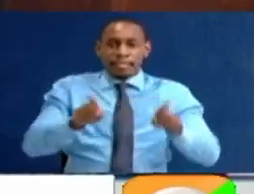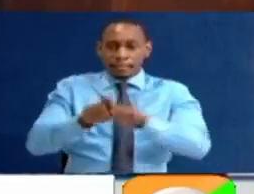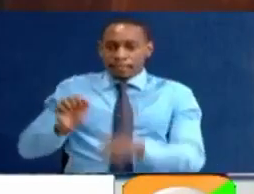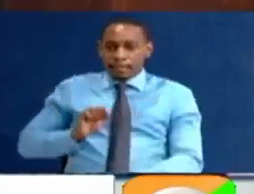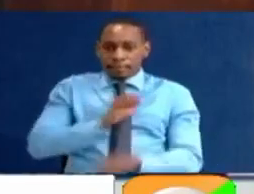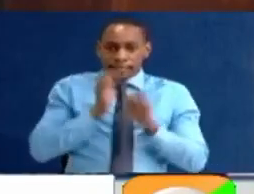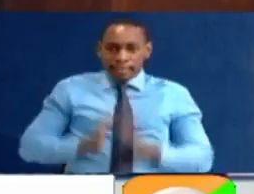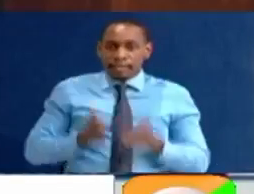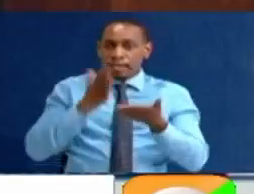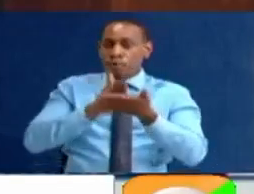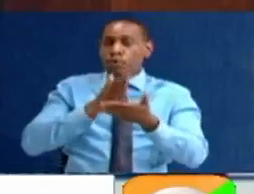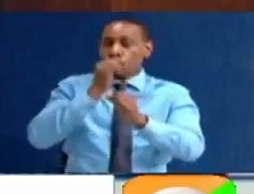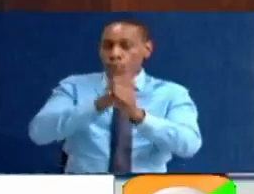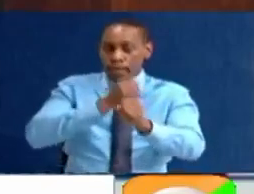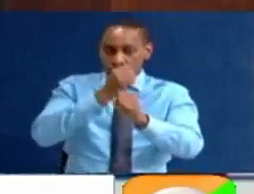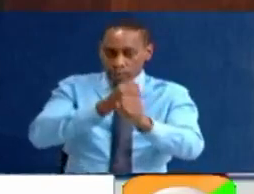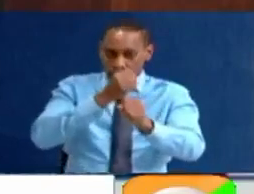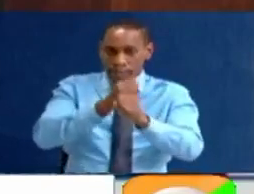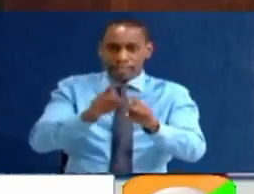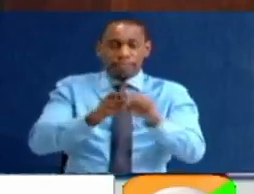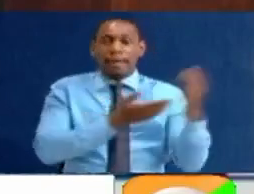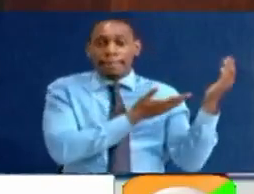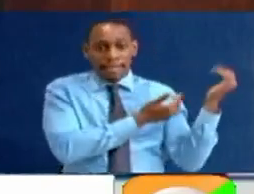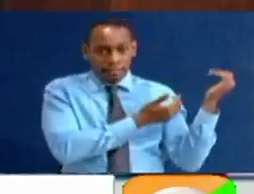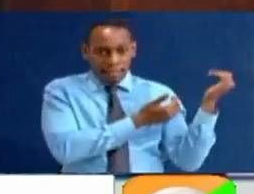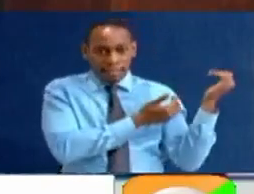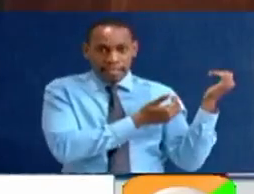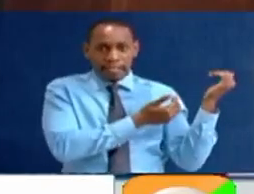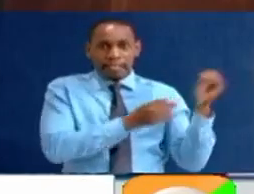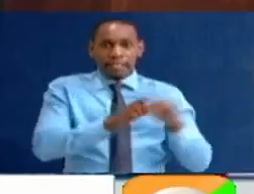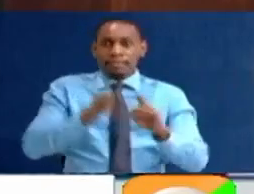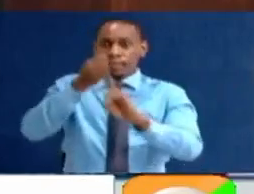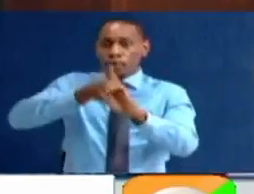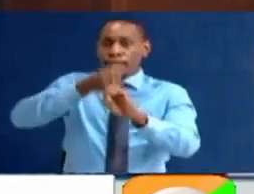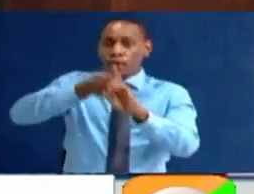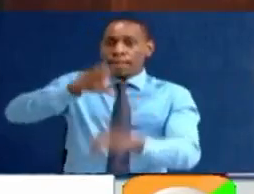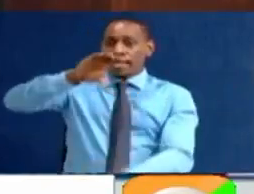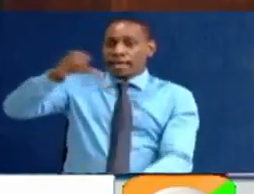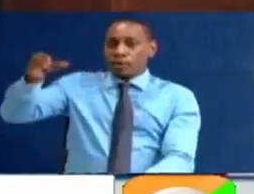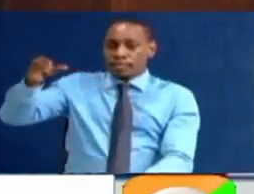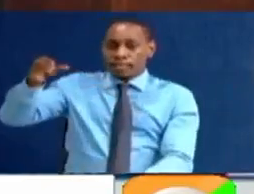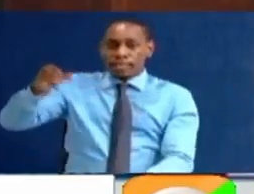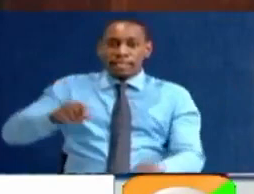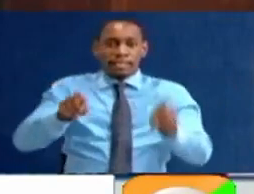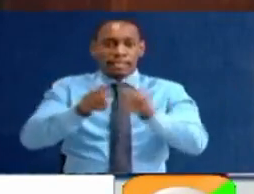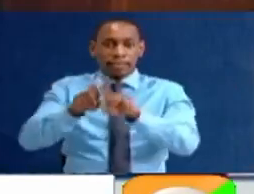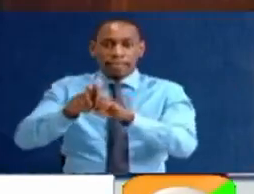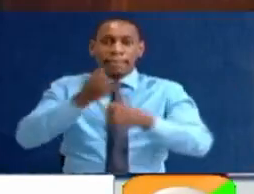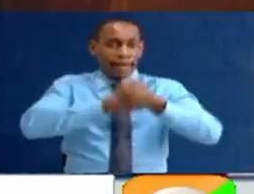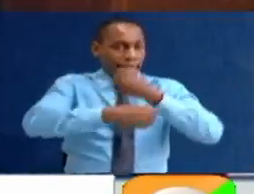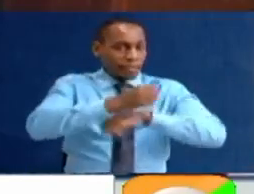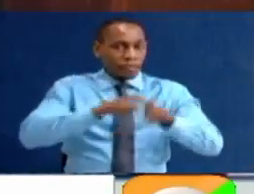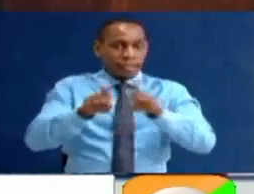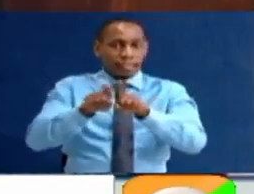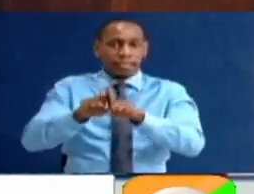House has risen to the billing as the defender of counties, and in so doing, Mr.